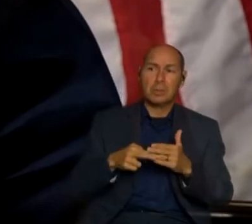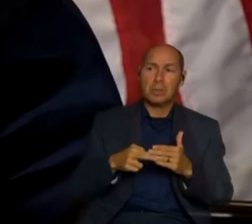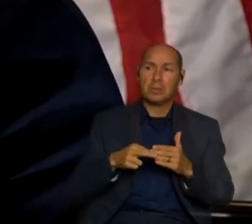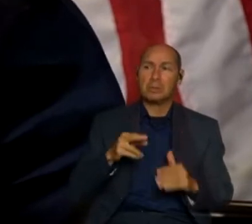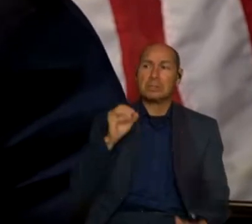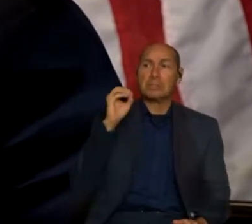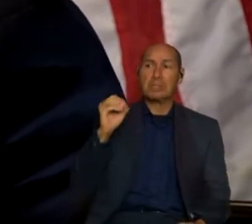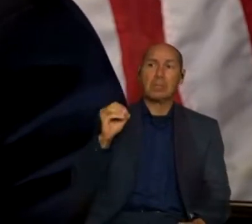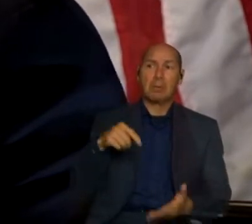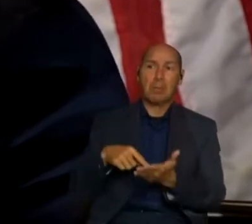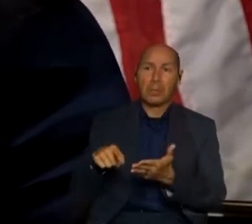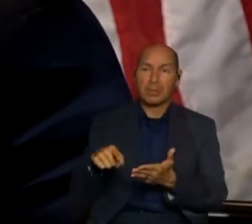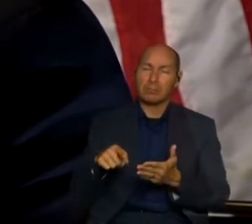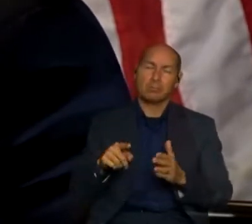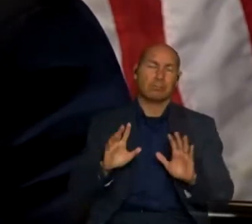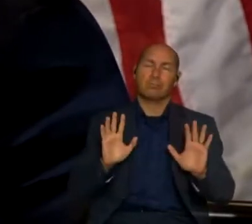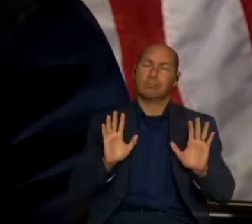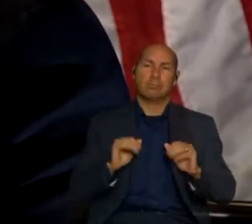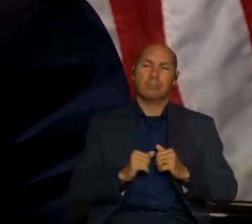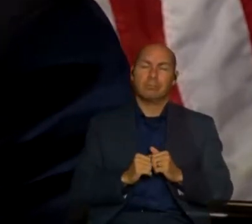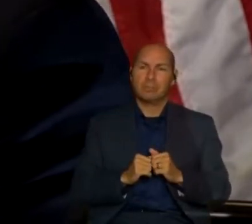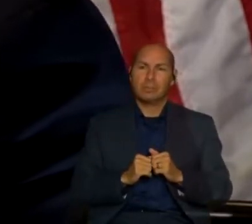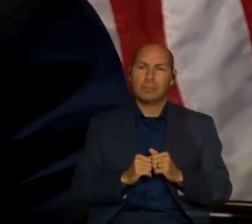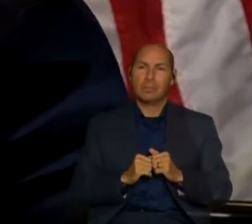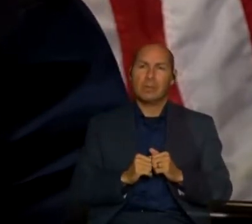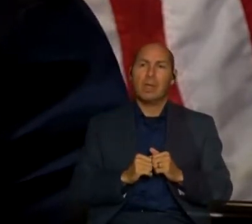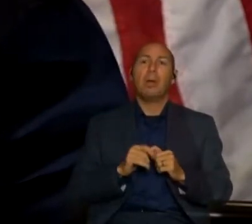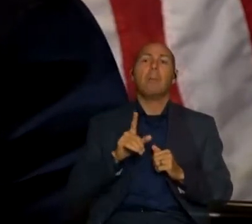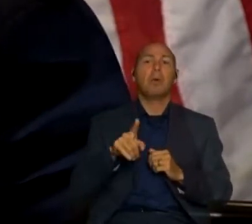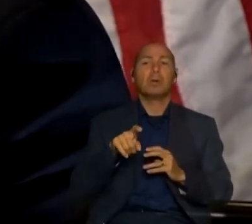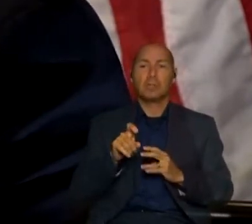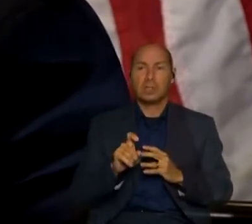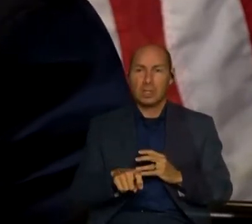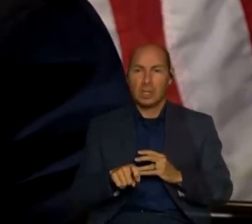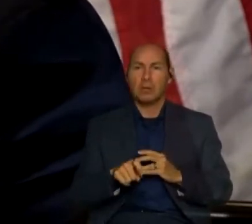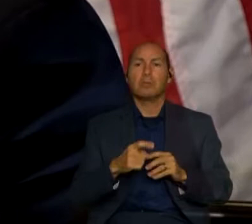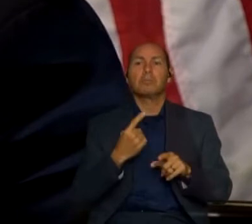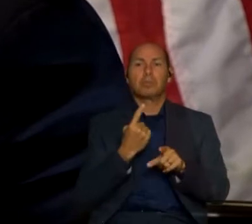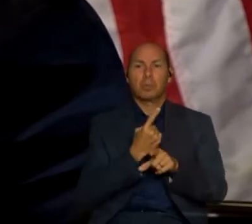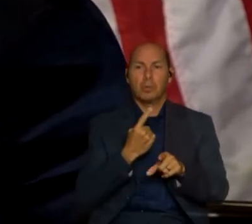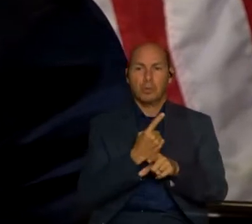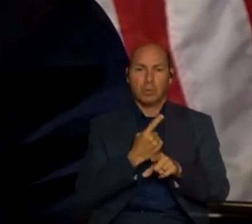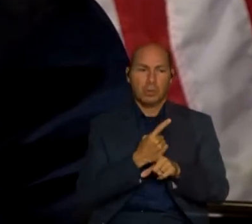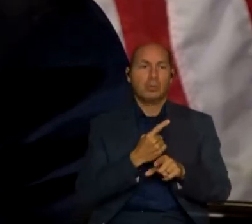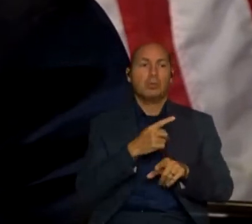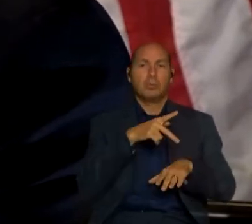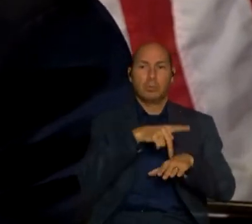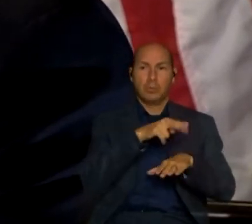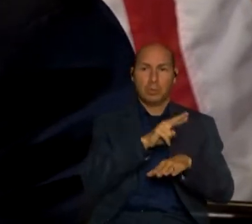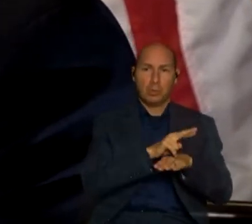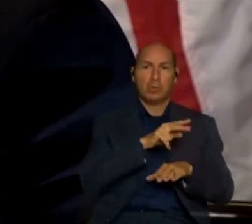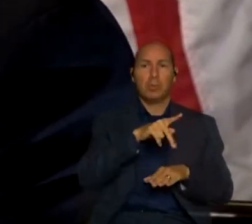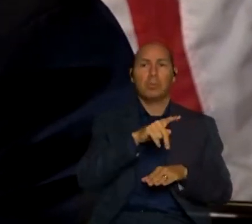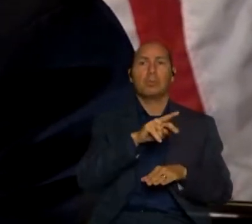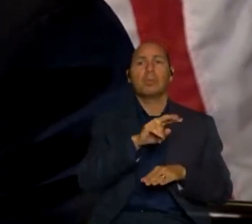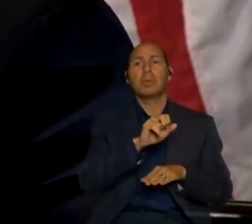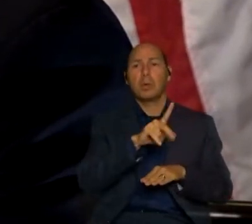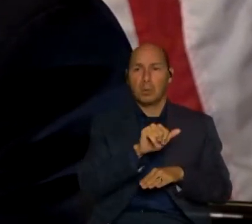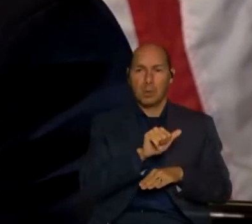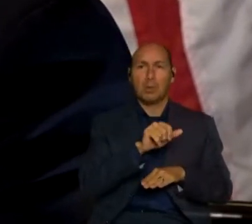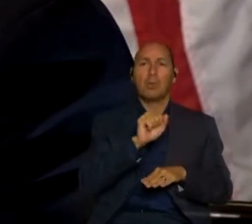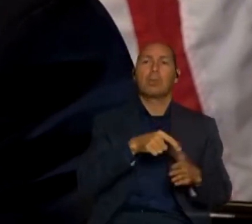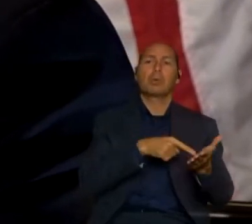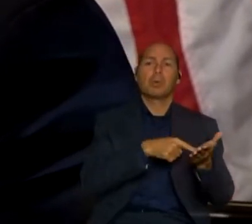It's a restructuring that will be affordable and will create a future for PREPA that is